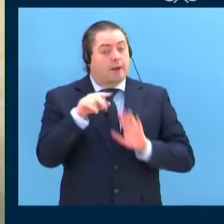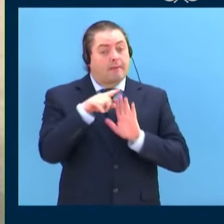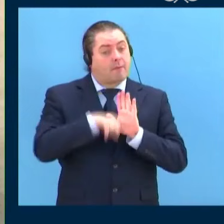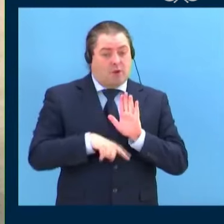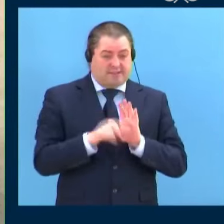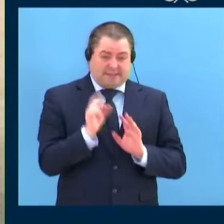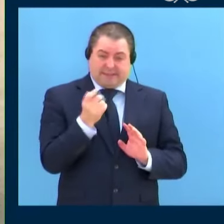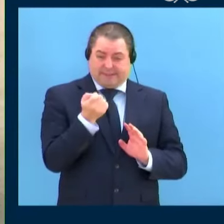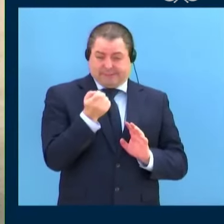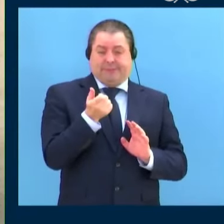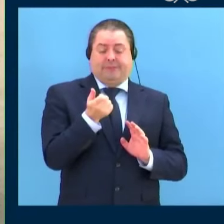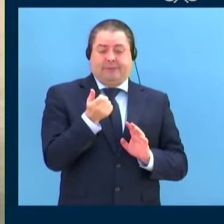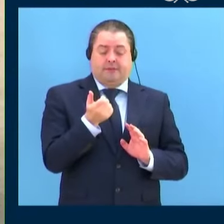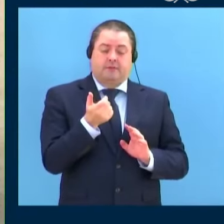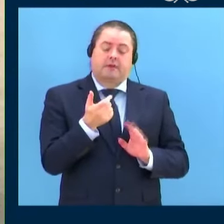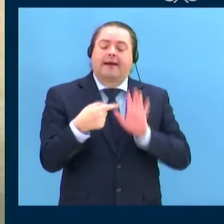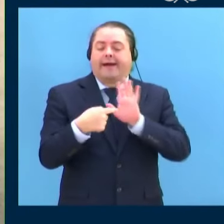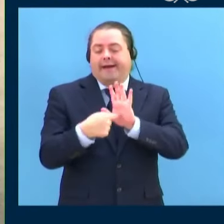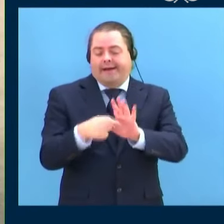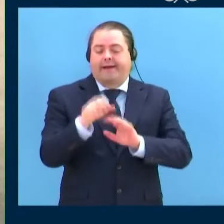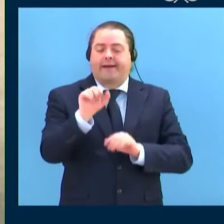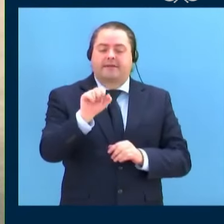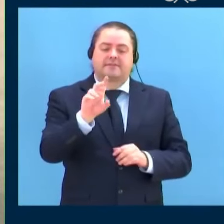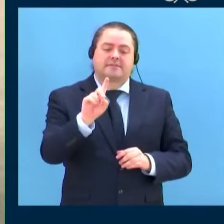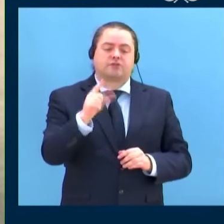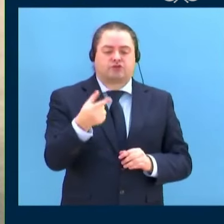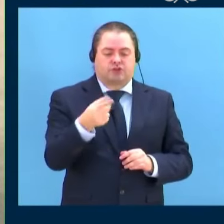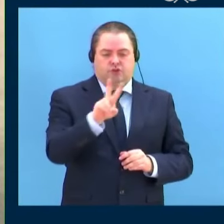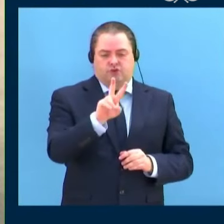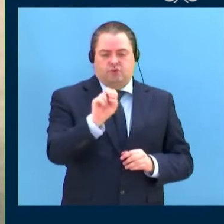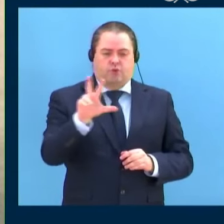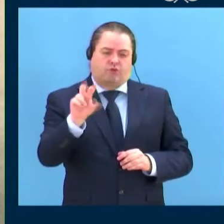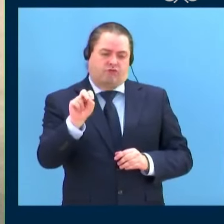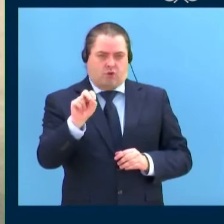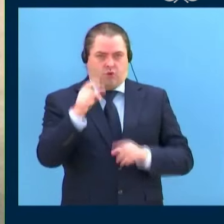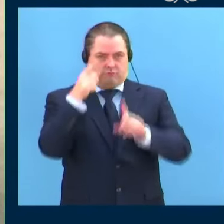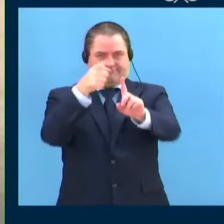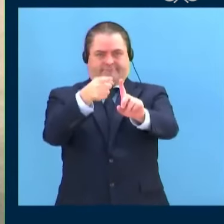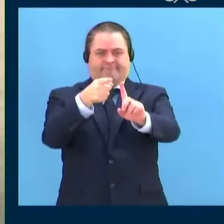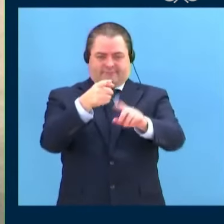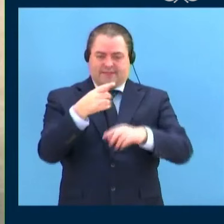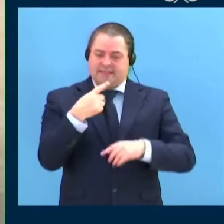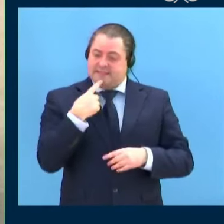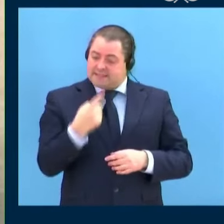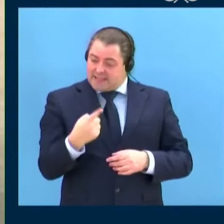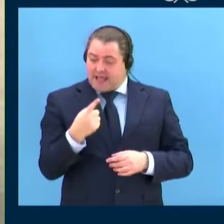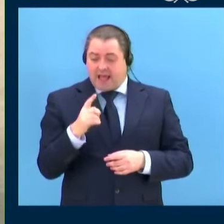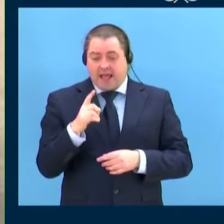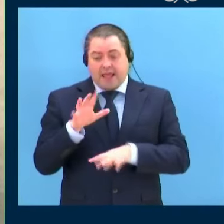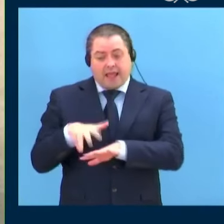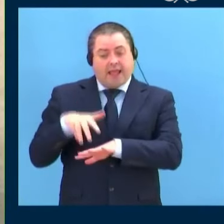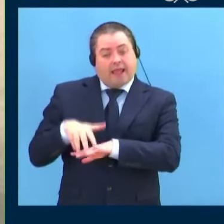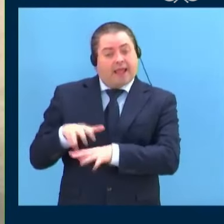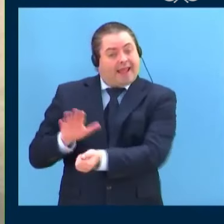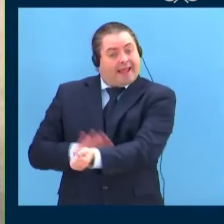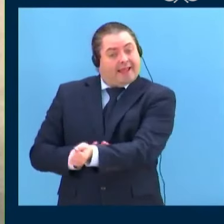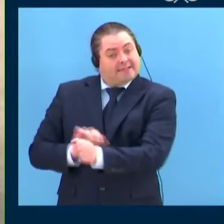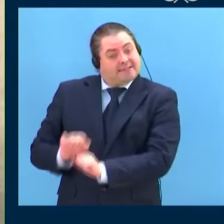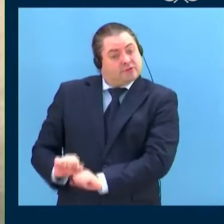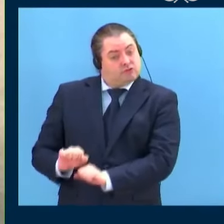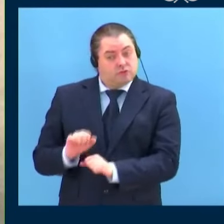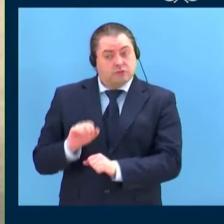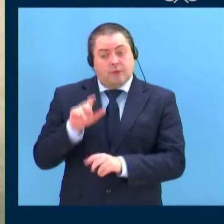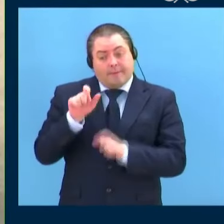2030 Agenda for Sustainable Development mentions Indigenous peoples 6 times, but does not mention